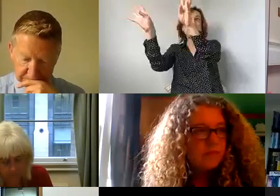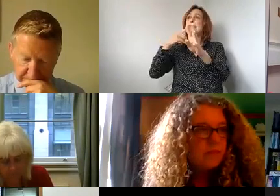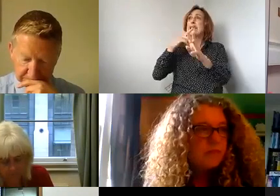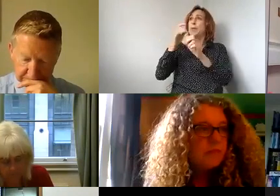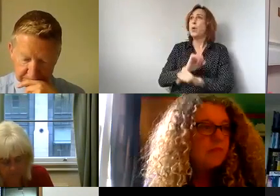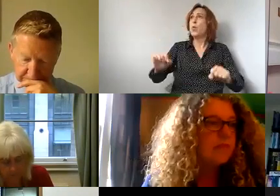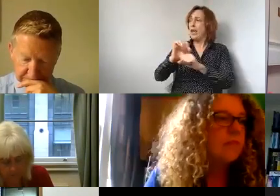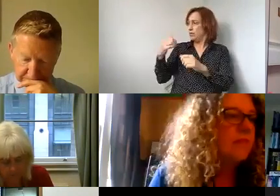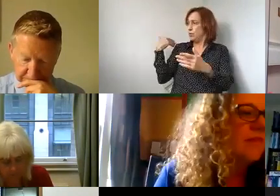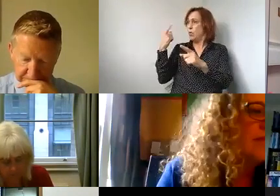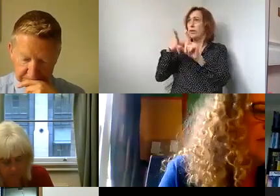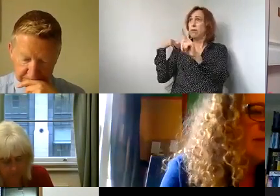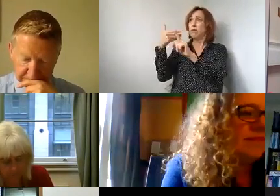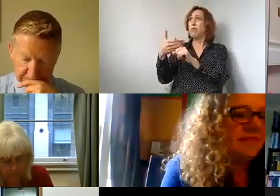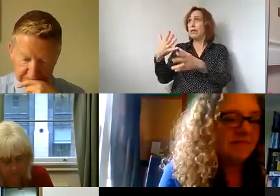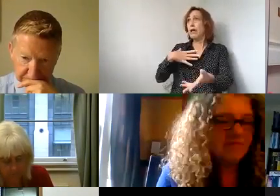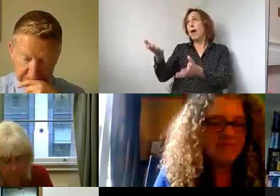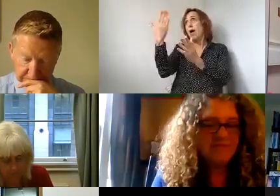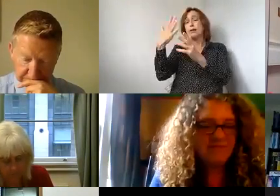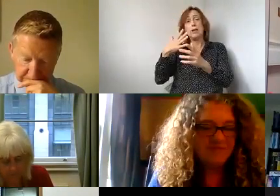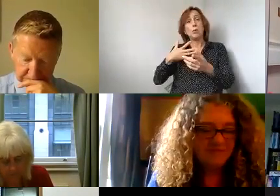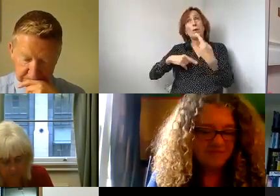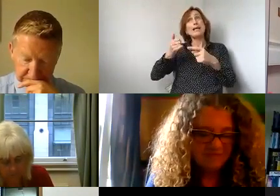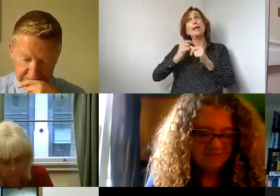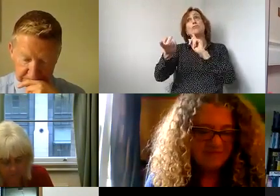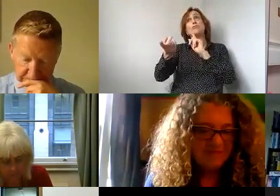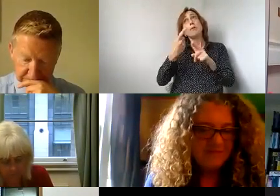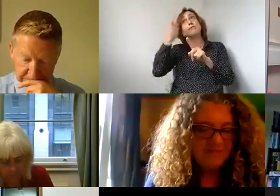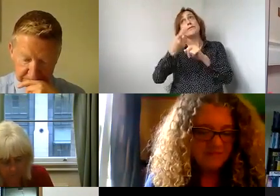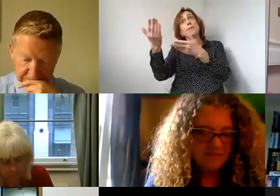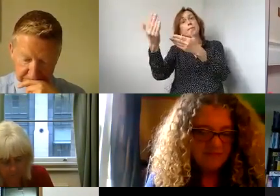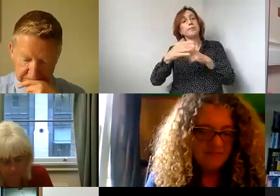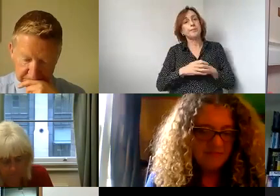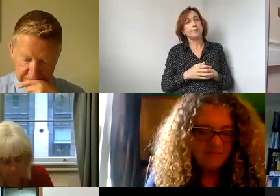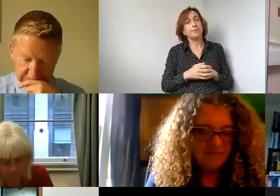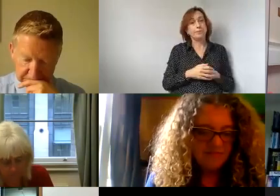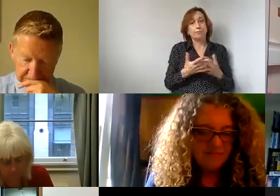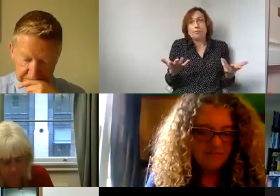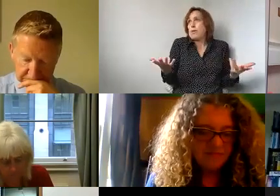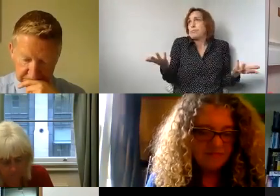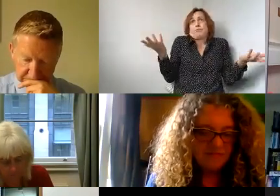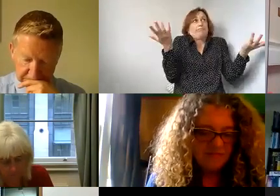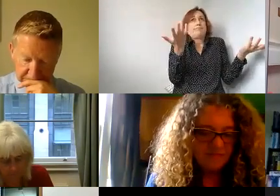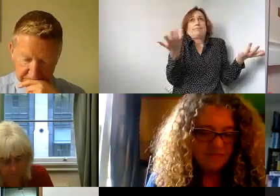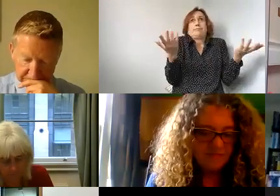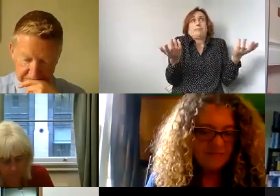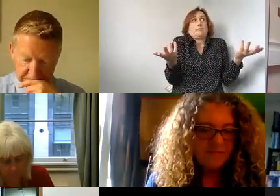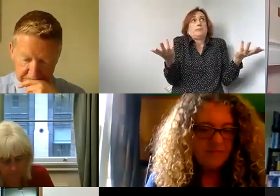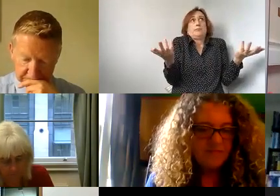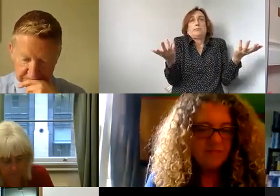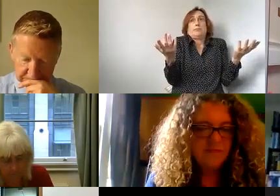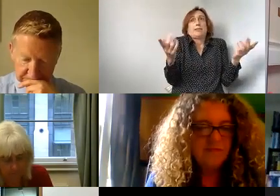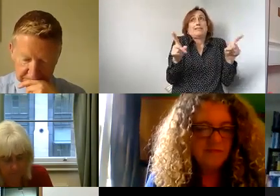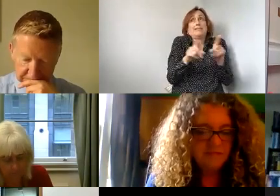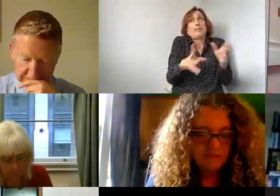that we want to expect a response soon, but, you know, with so much, like so much else, these